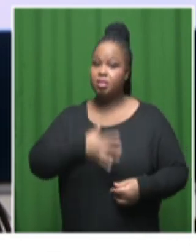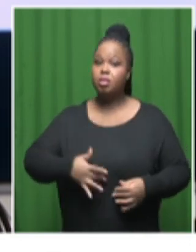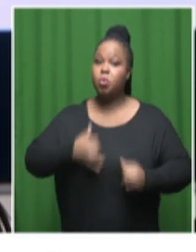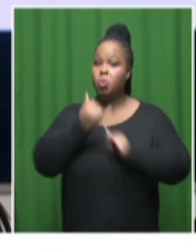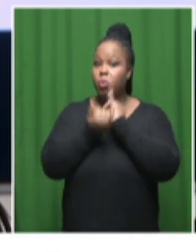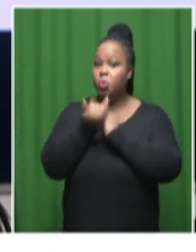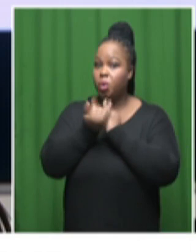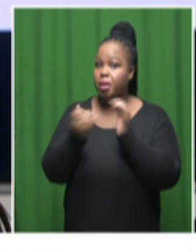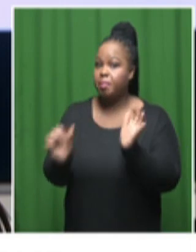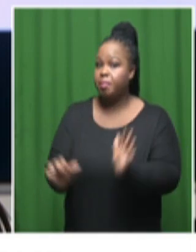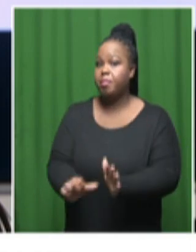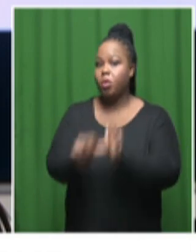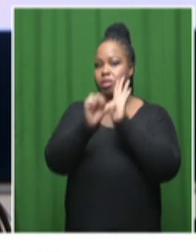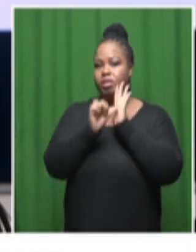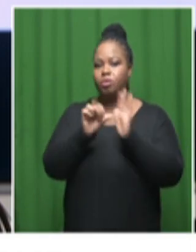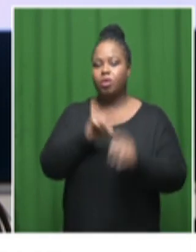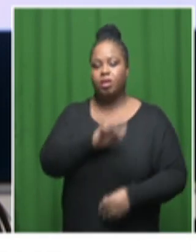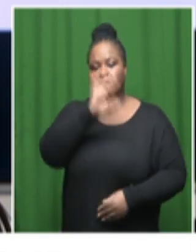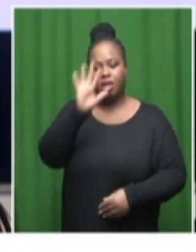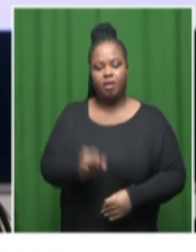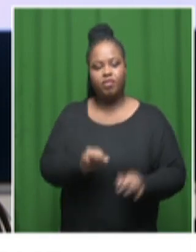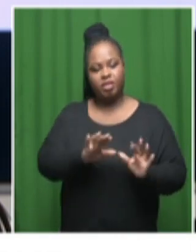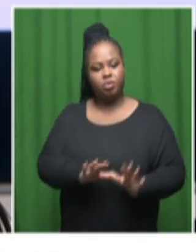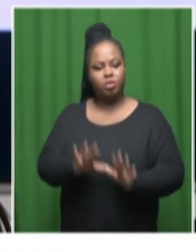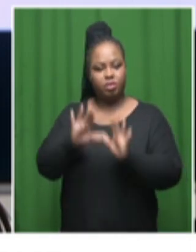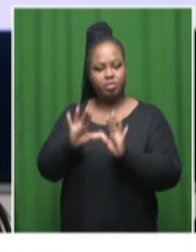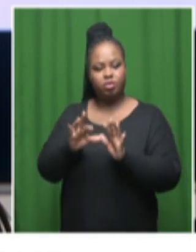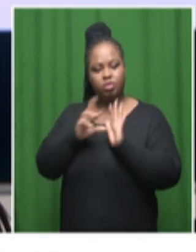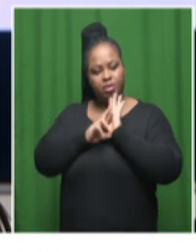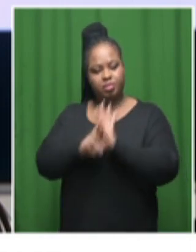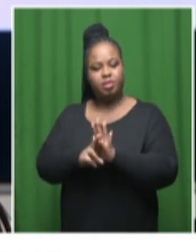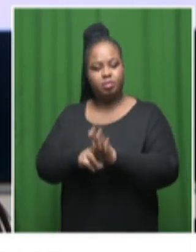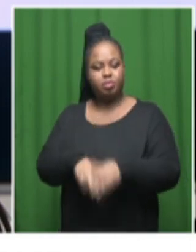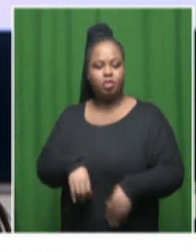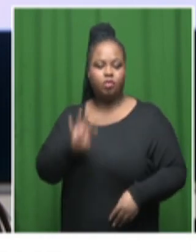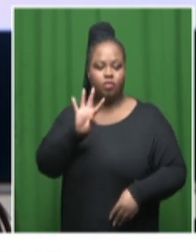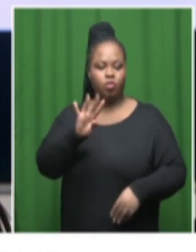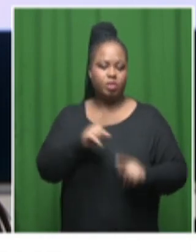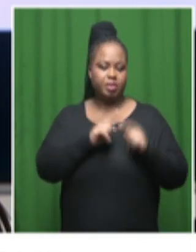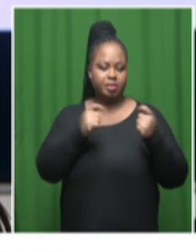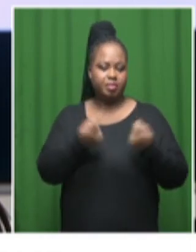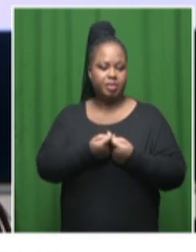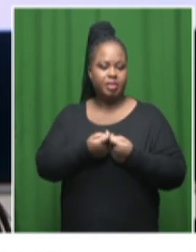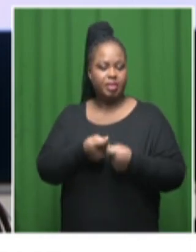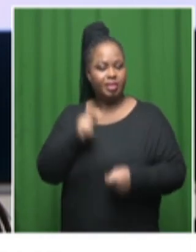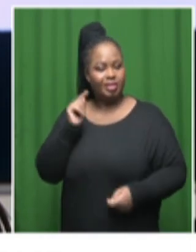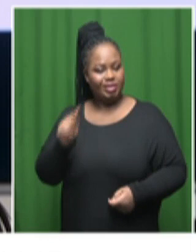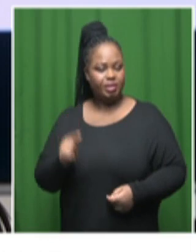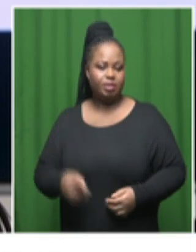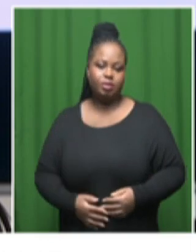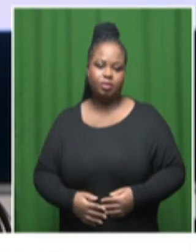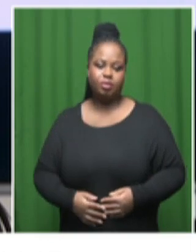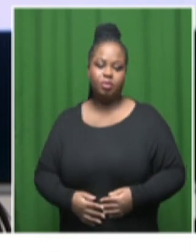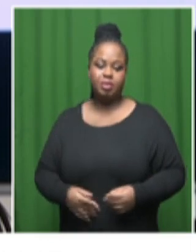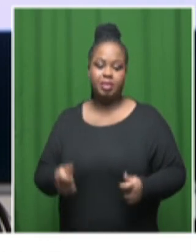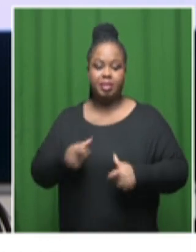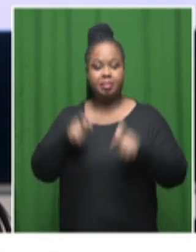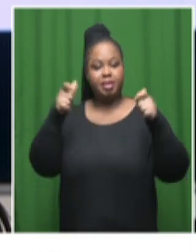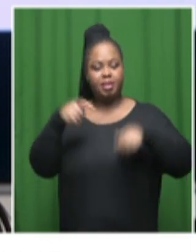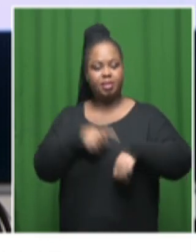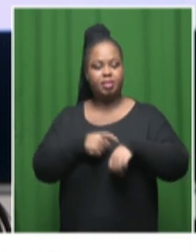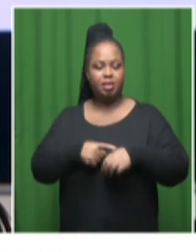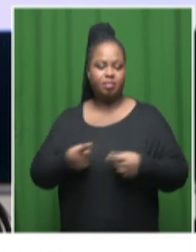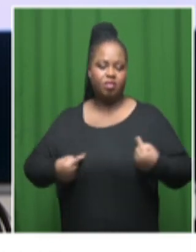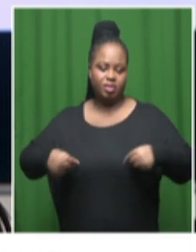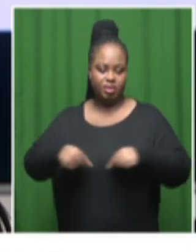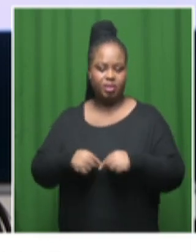very important in that the African continent will be represented by 4 teams in this. So it's a very big moment for us.